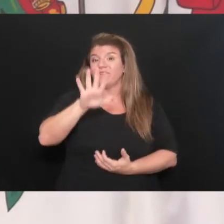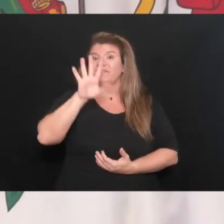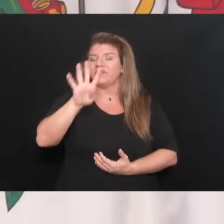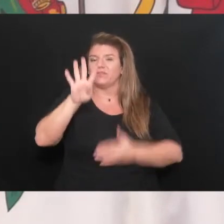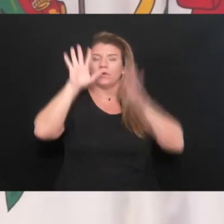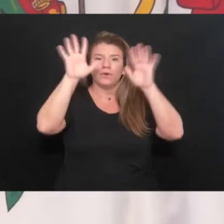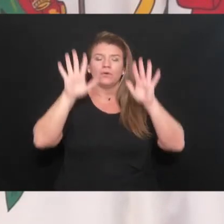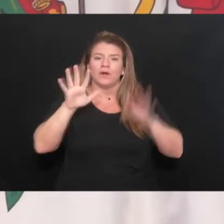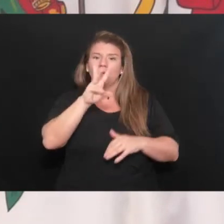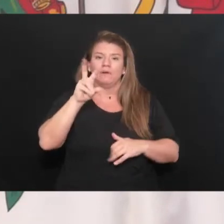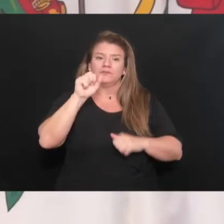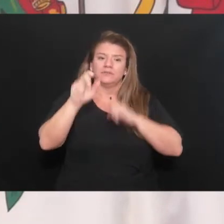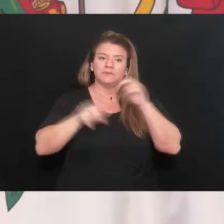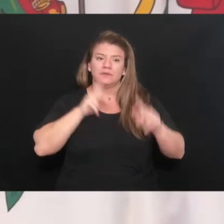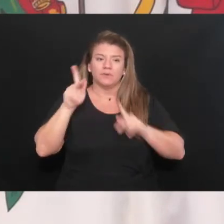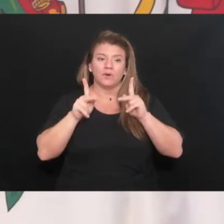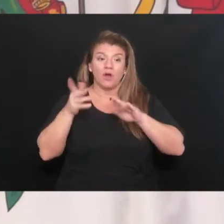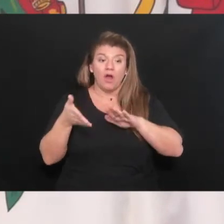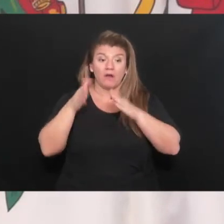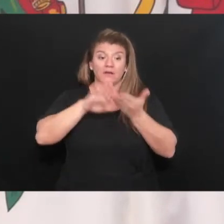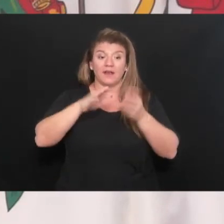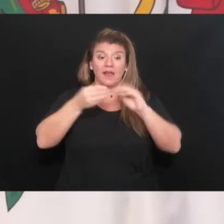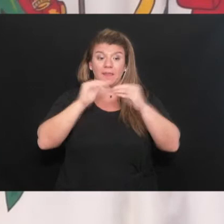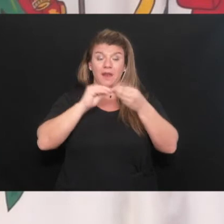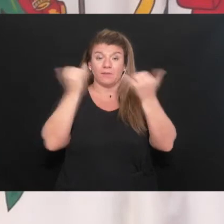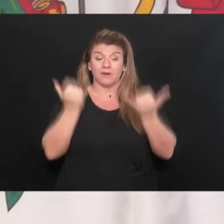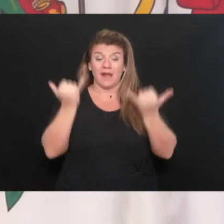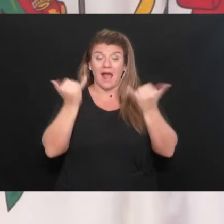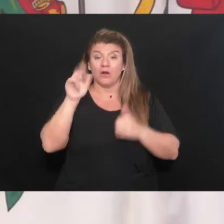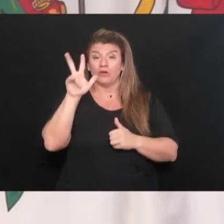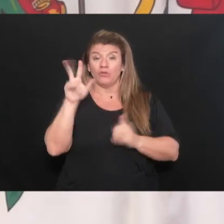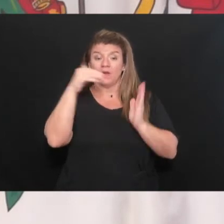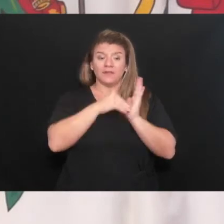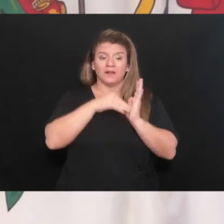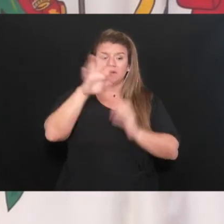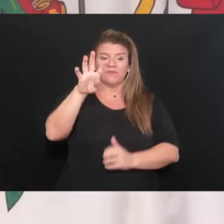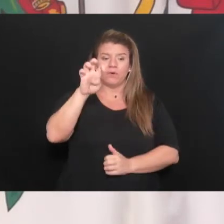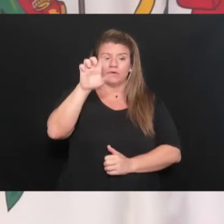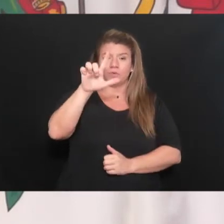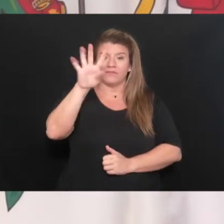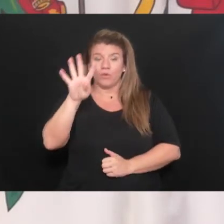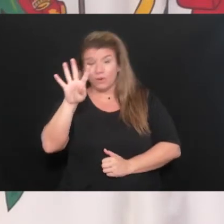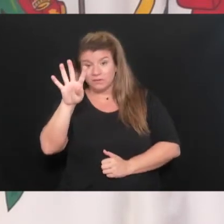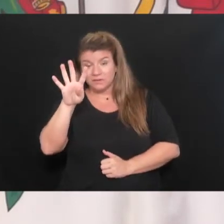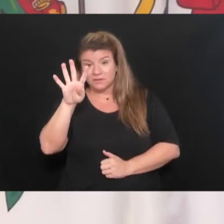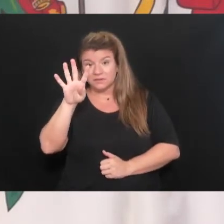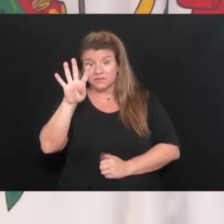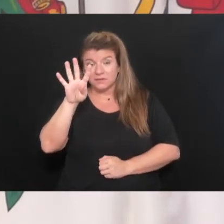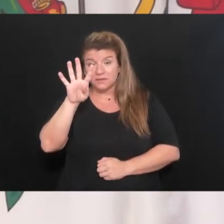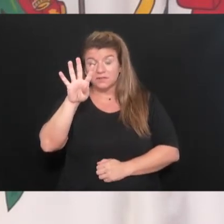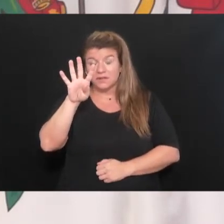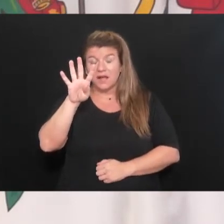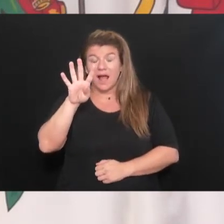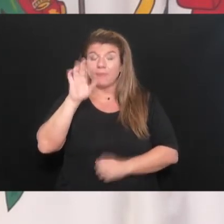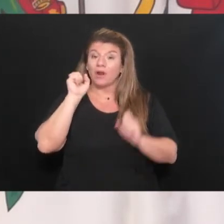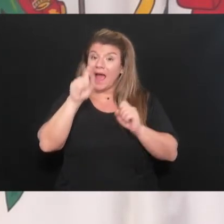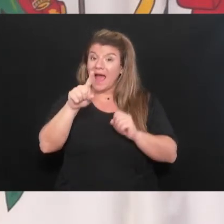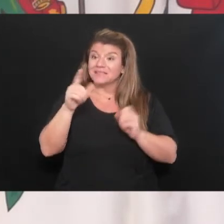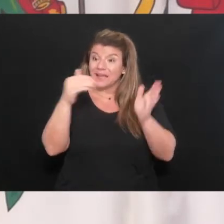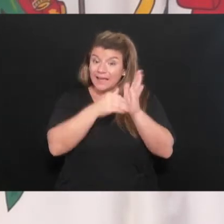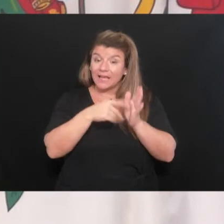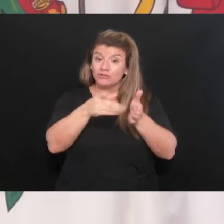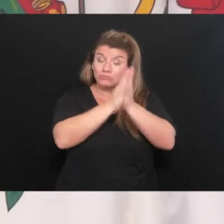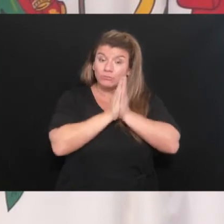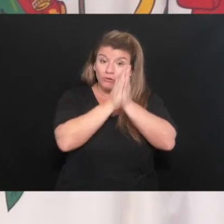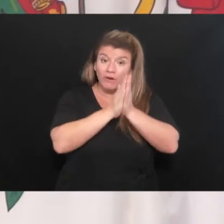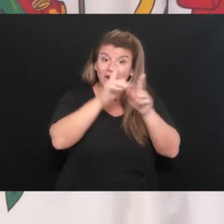West Virginians. Our death toll now is 3,424. And I'm going to ask for your prayers